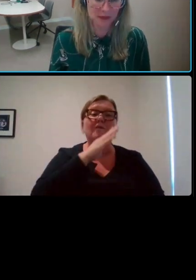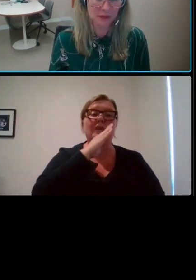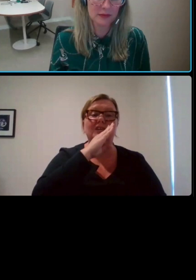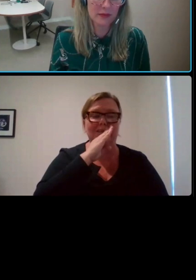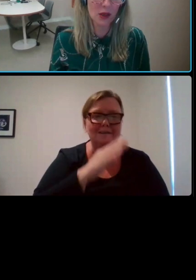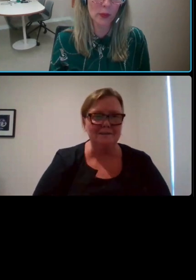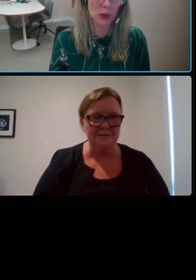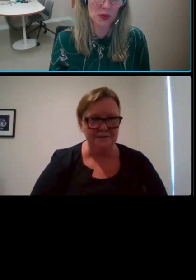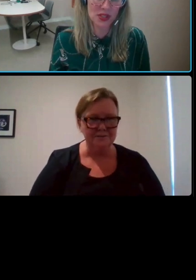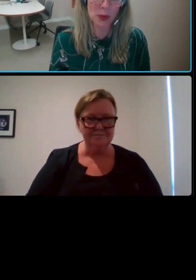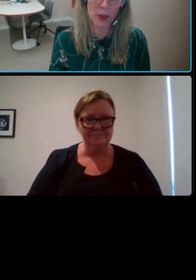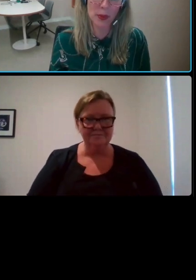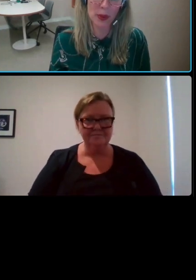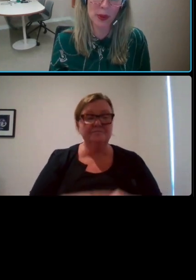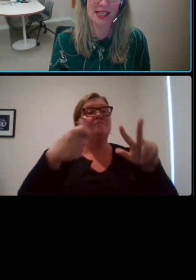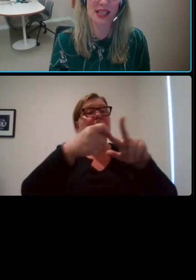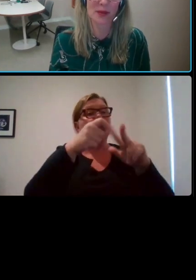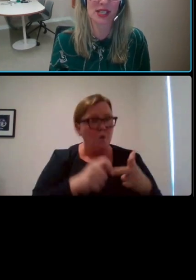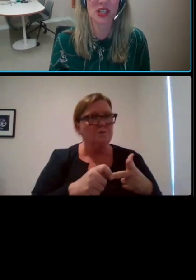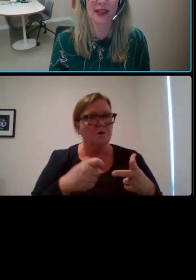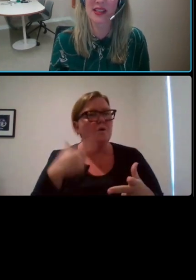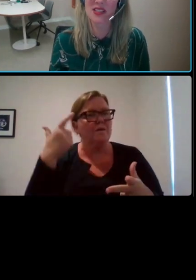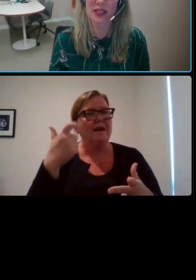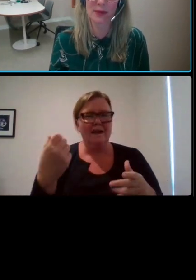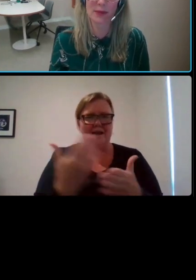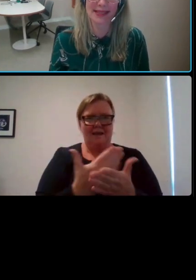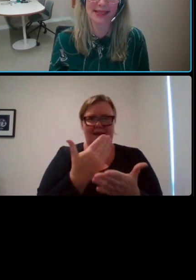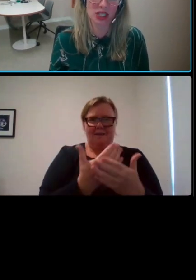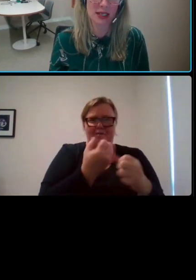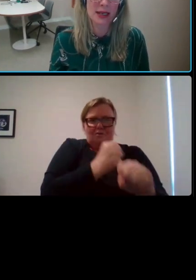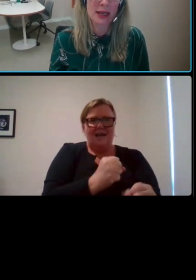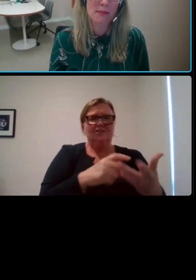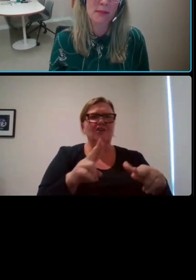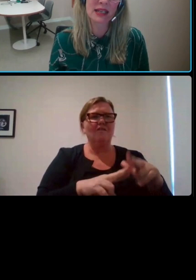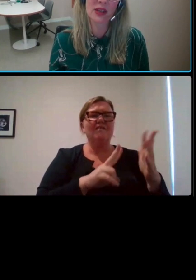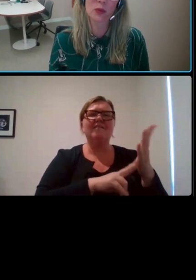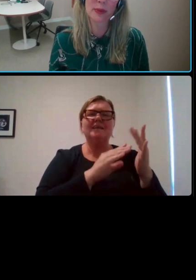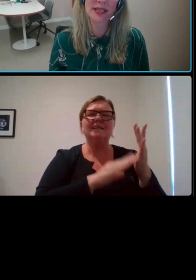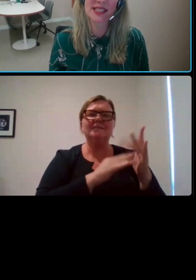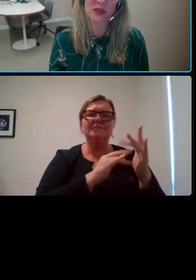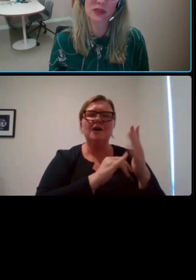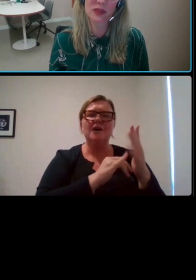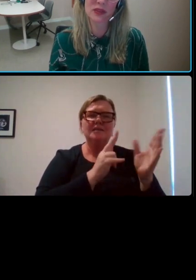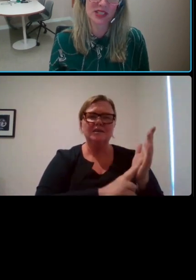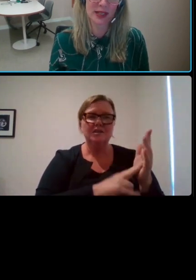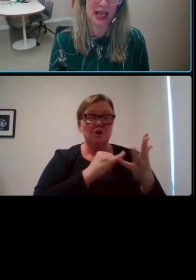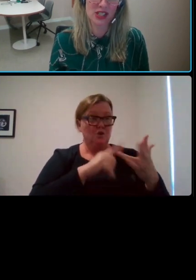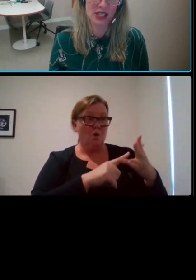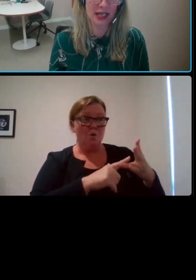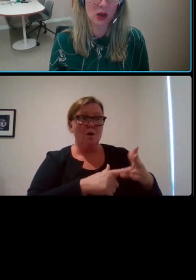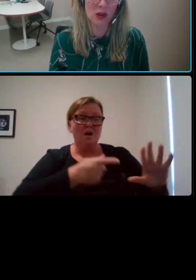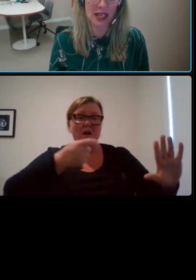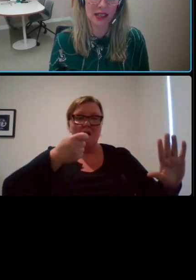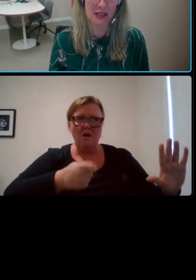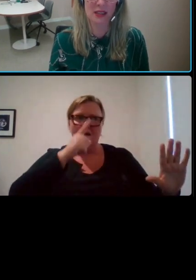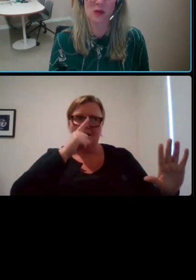confidentiality. We also propose to maintain the protection against victimisation, meaning that it would be a civil offence to